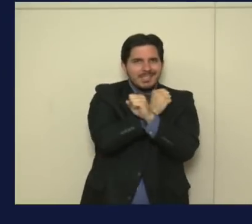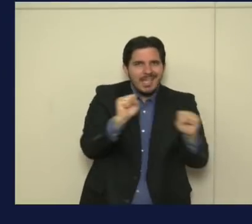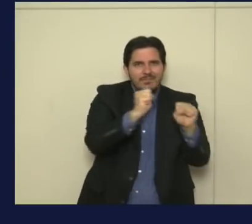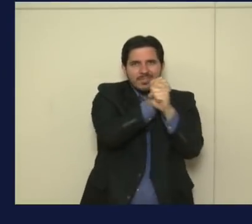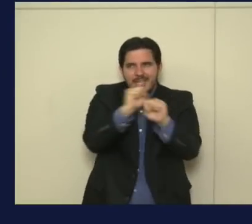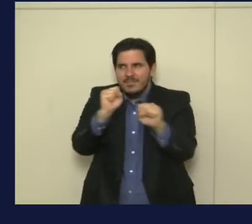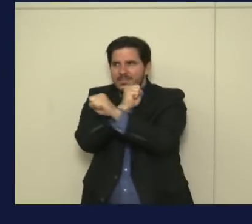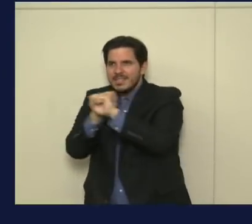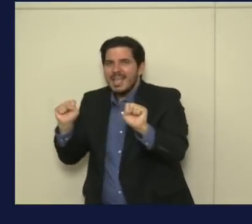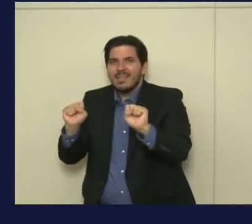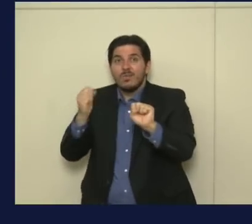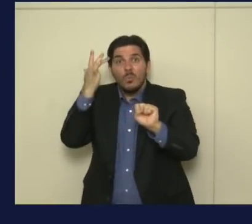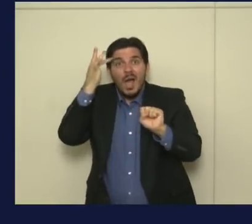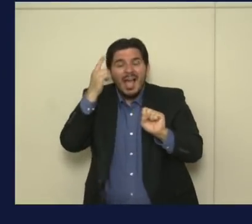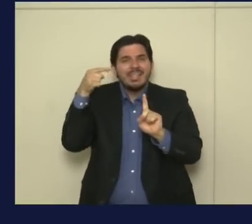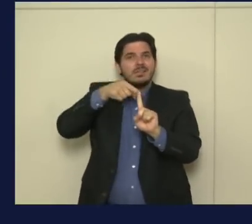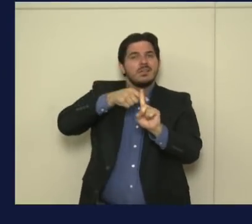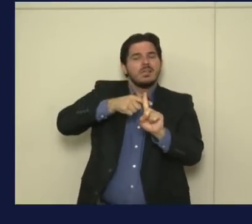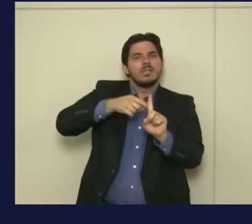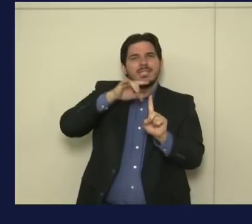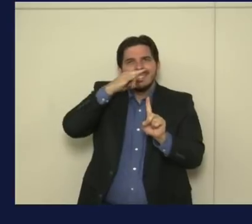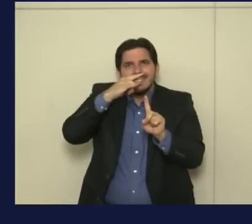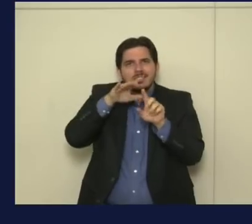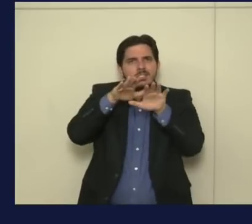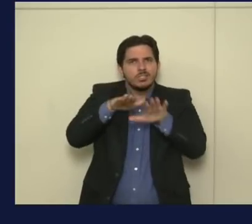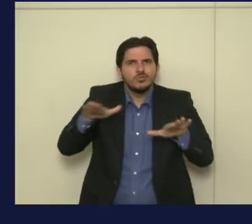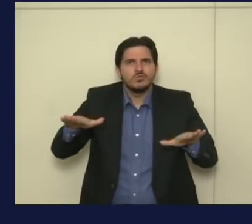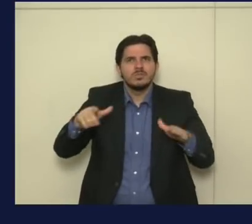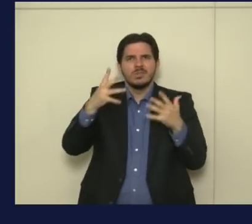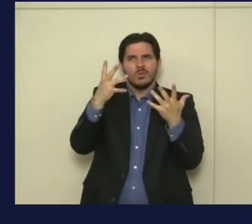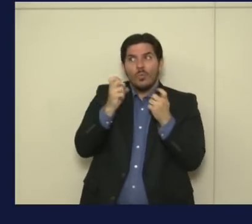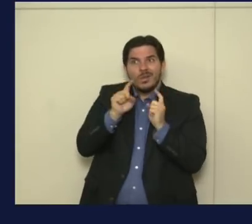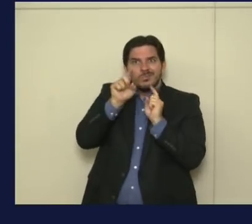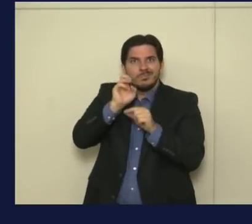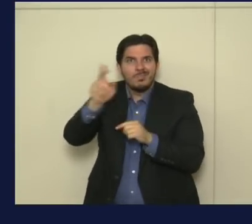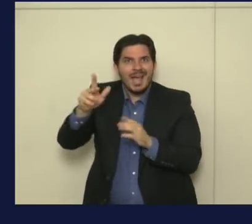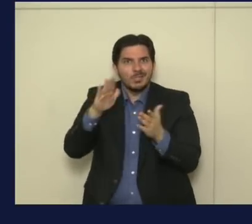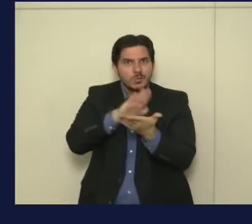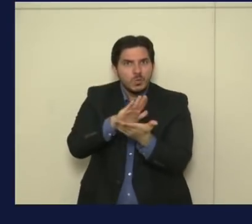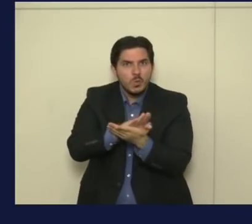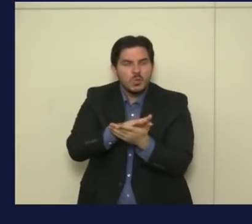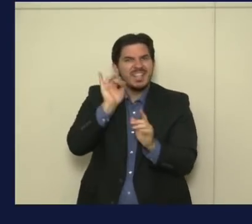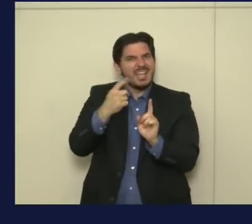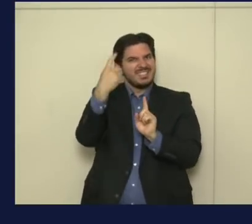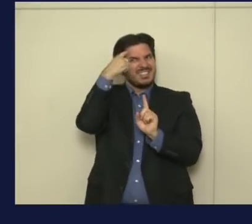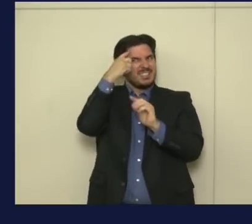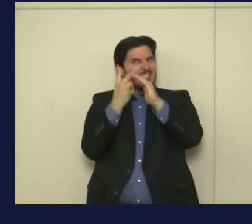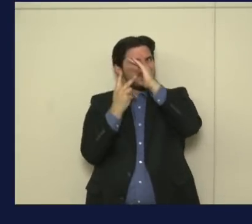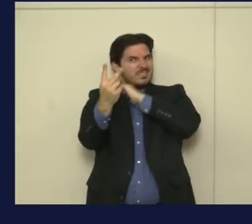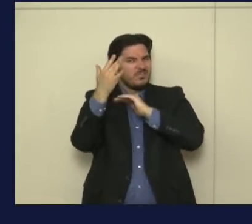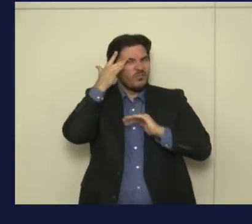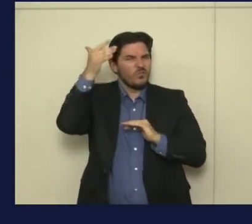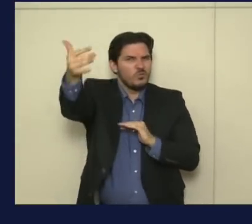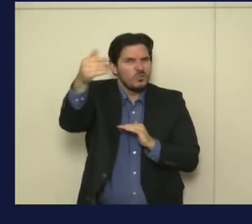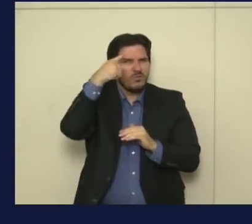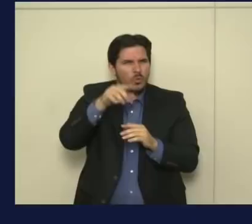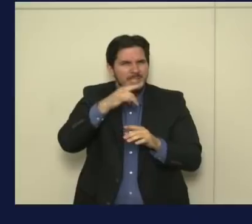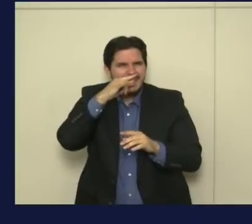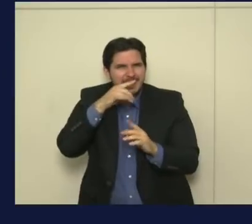for kids in reopenings of schools in some context.